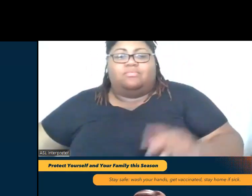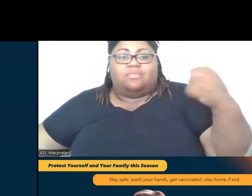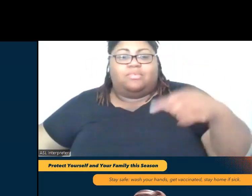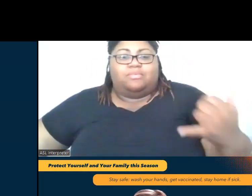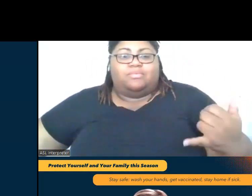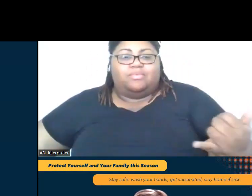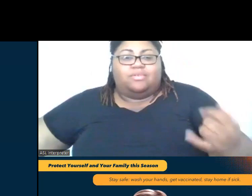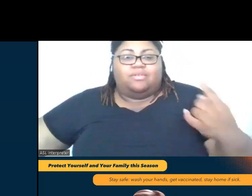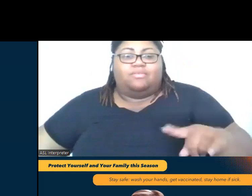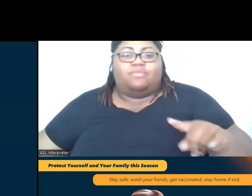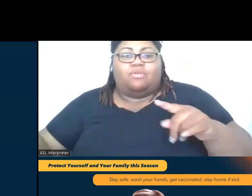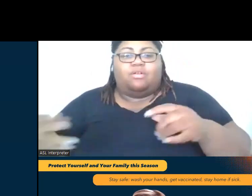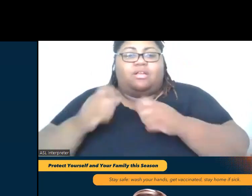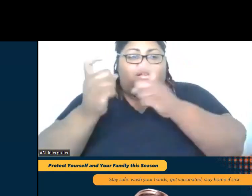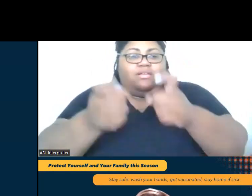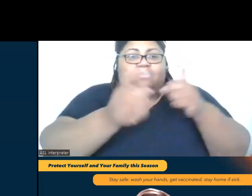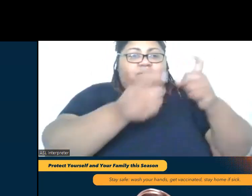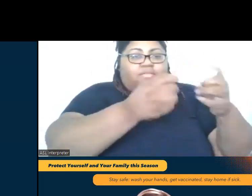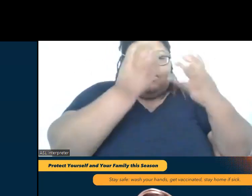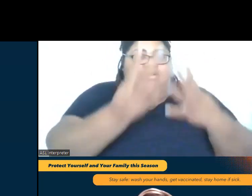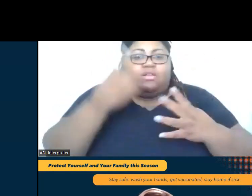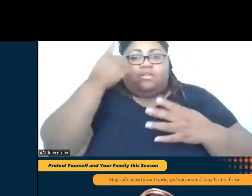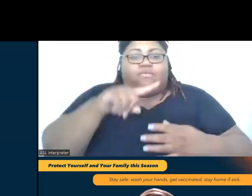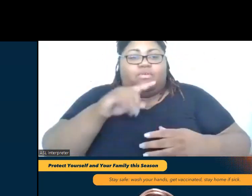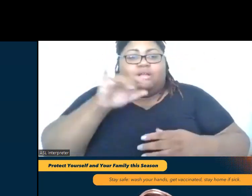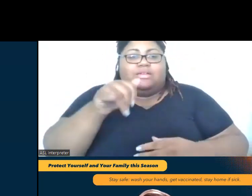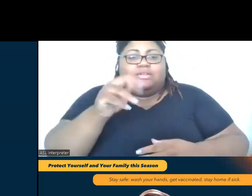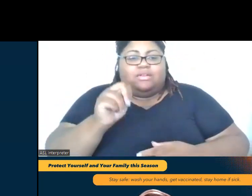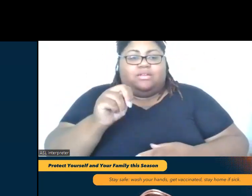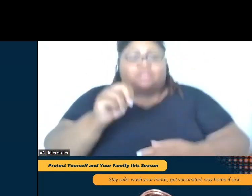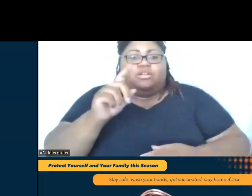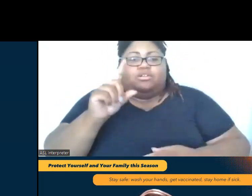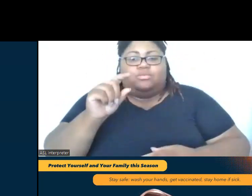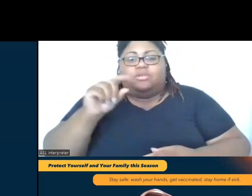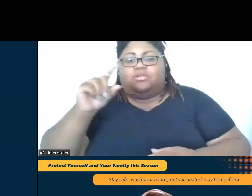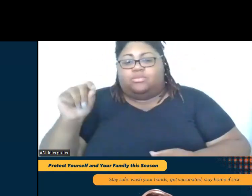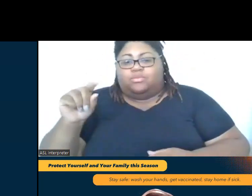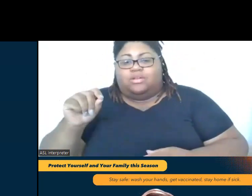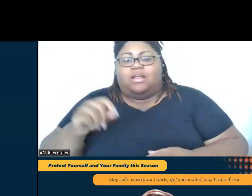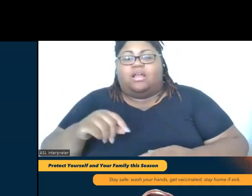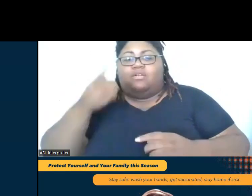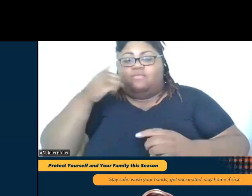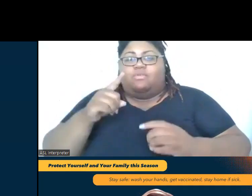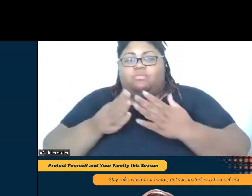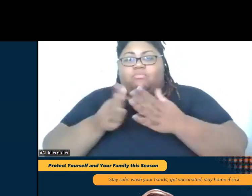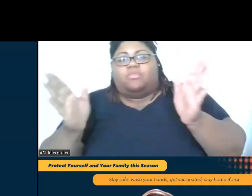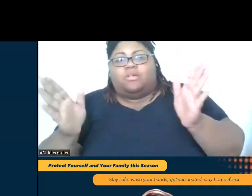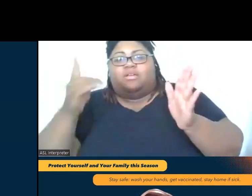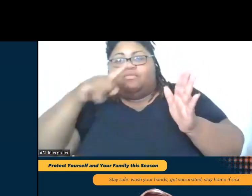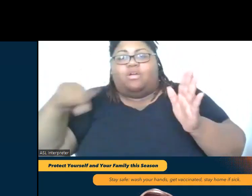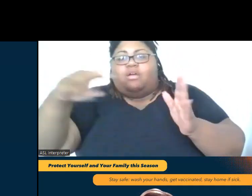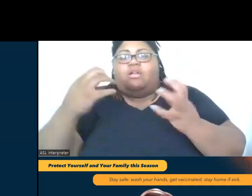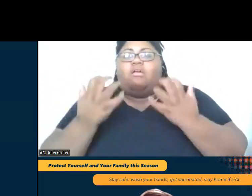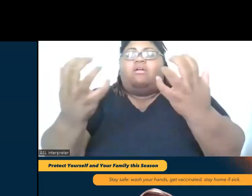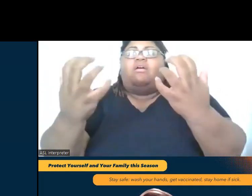provide up-to-the-minute January 2023 guidance to our audience, in particular on the topic